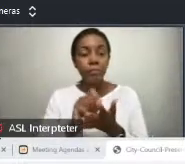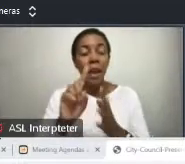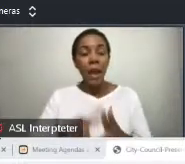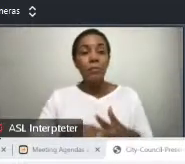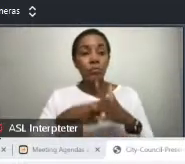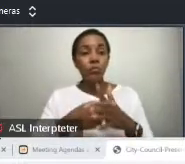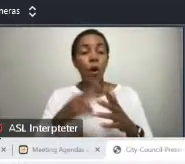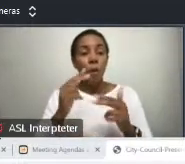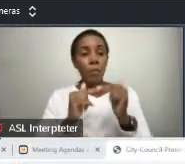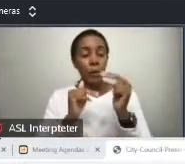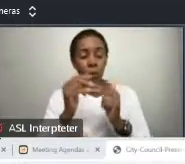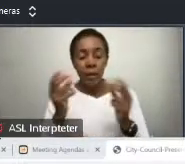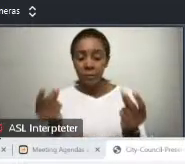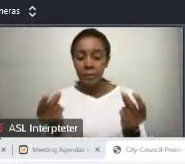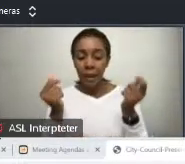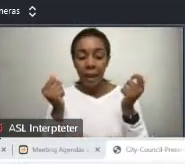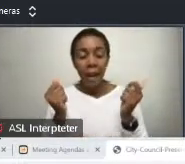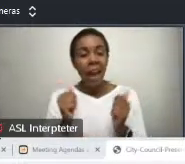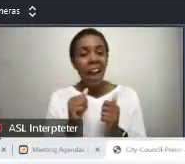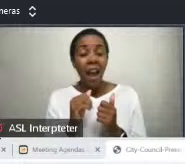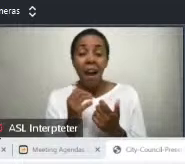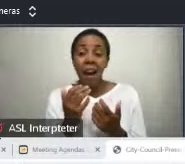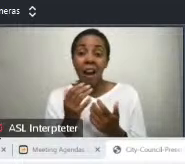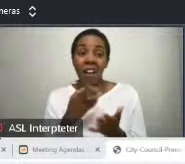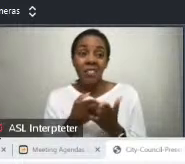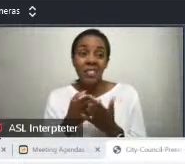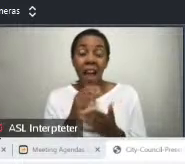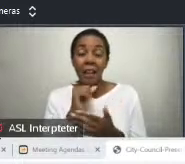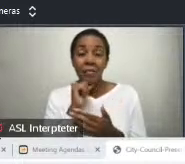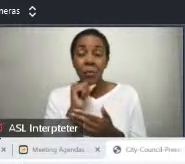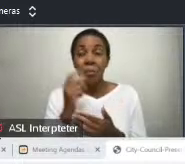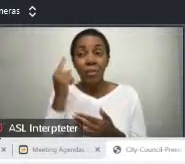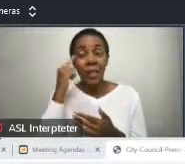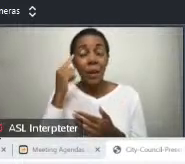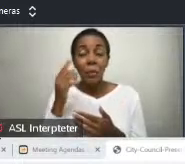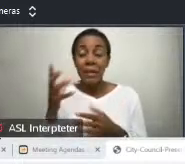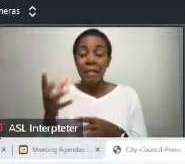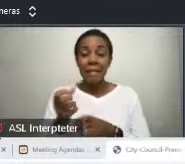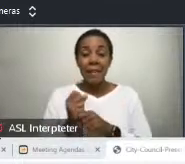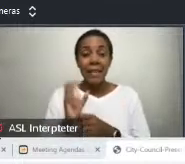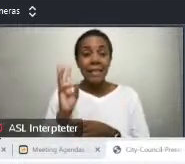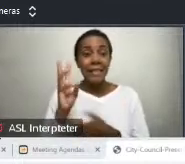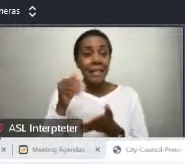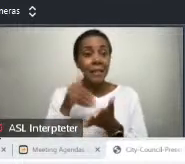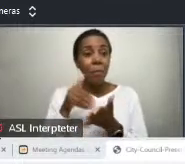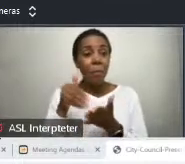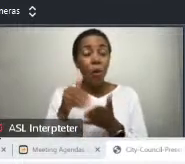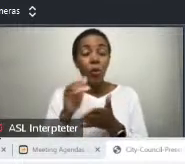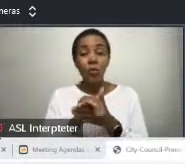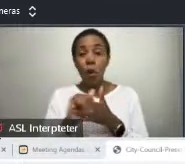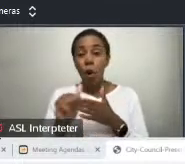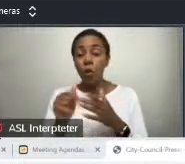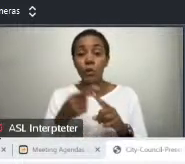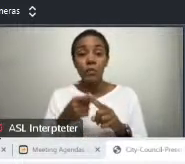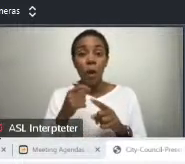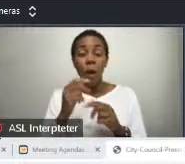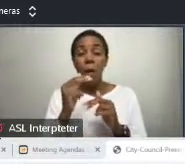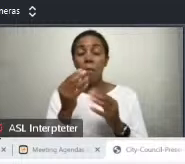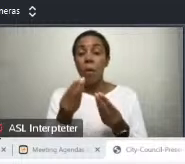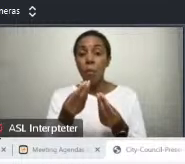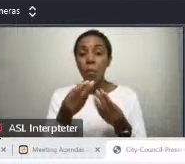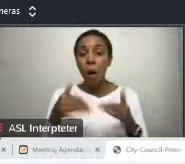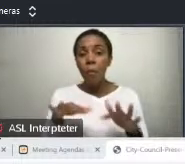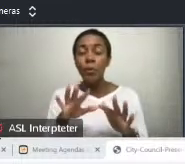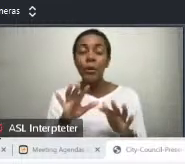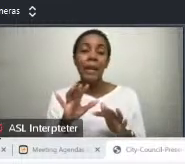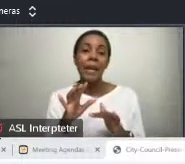I don't necessarily think that we could get $6 million out of property when there's so many preconditions or contingencies like neighborhood buy-in. I'm